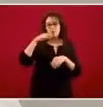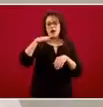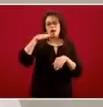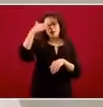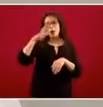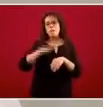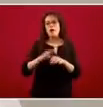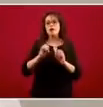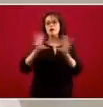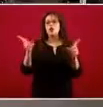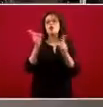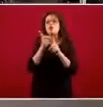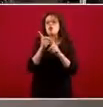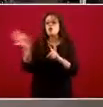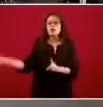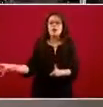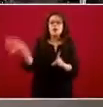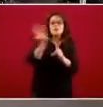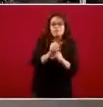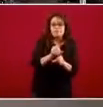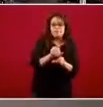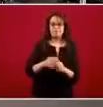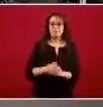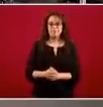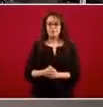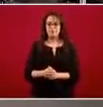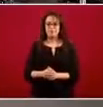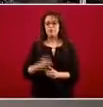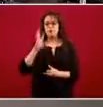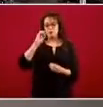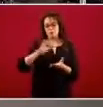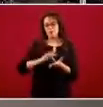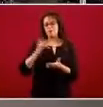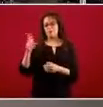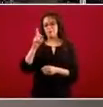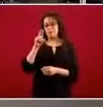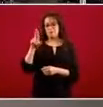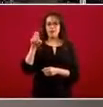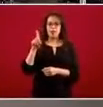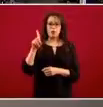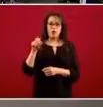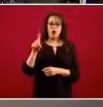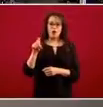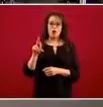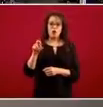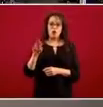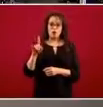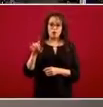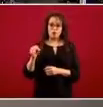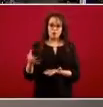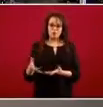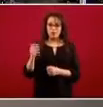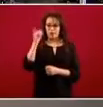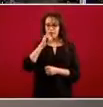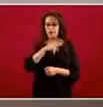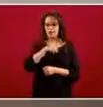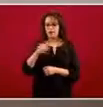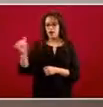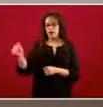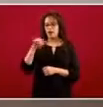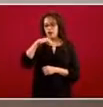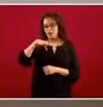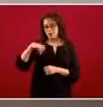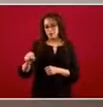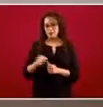cases, and we are working towards determining the specific confirmed source of contagion. Thank you very much.